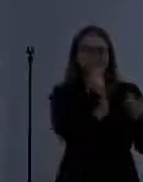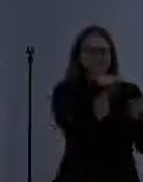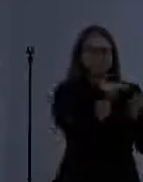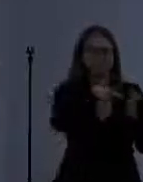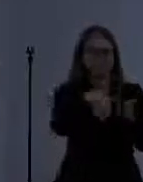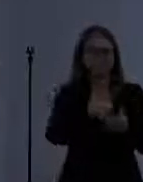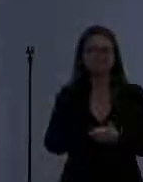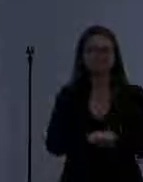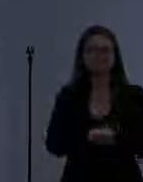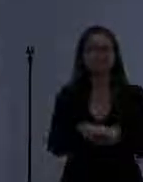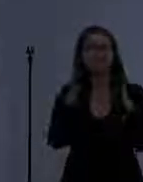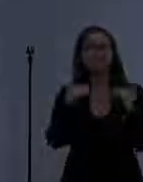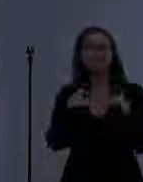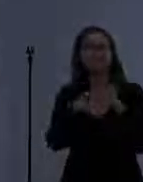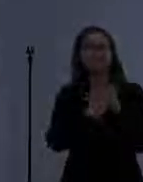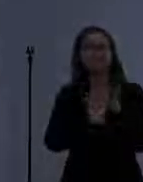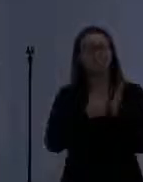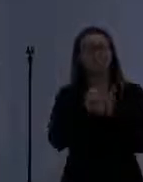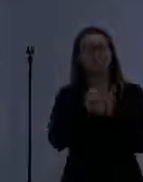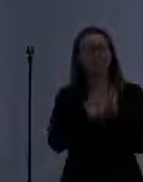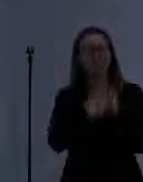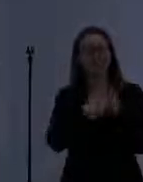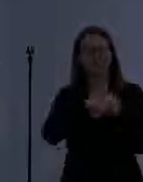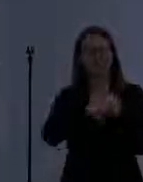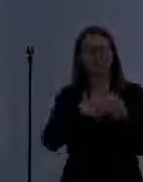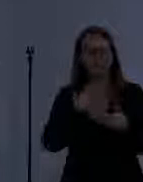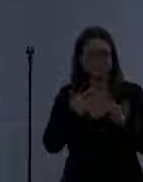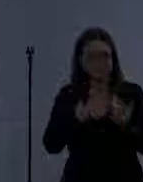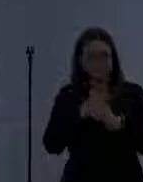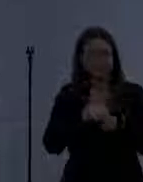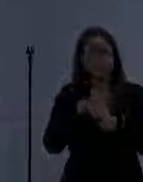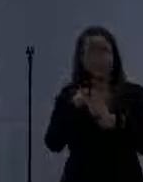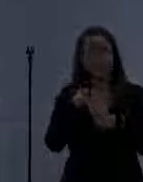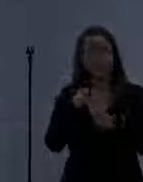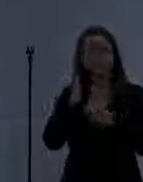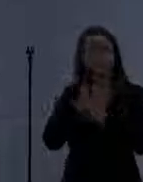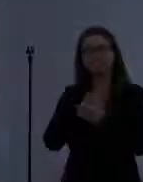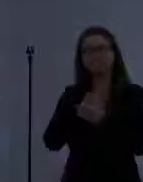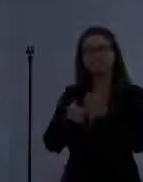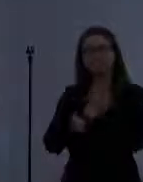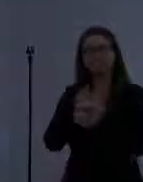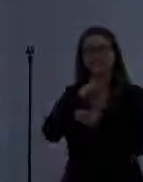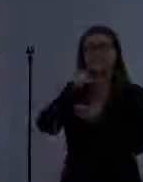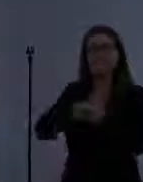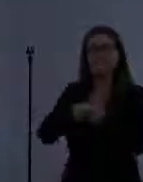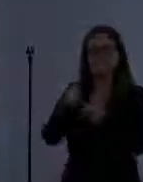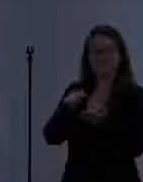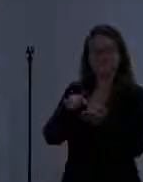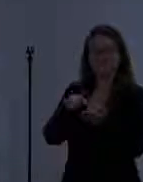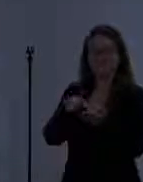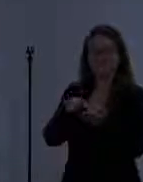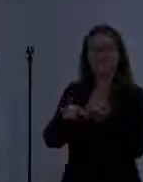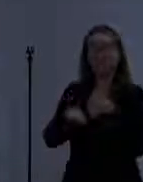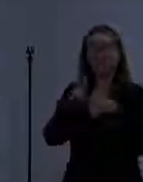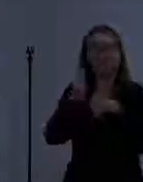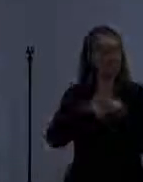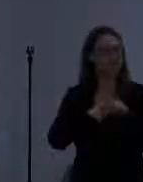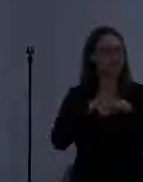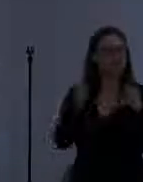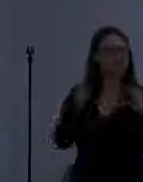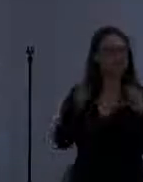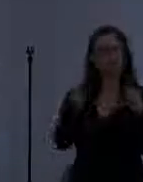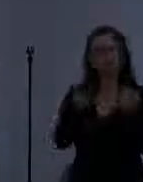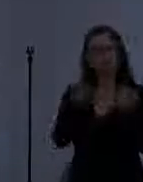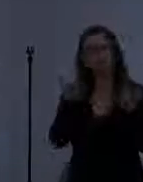which I'll talk a bit more about. Reportable incidents, so that's that monitoring of the, if something happened,